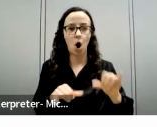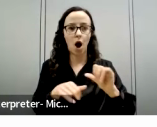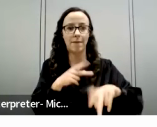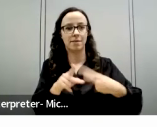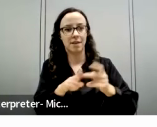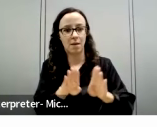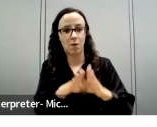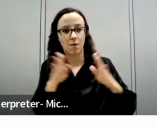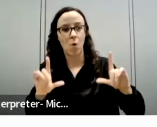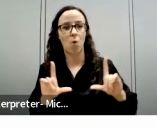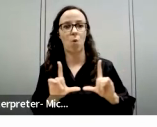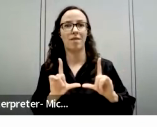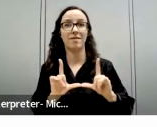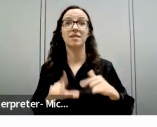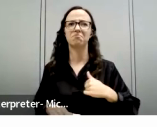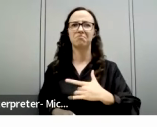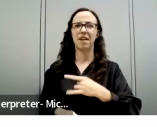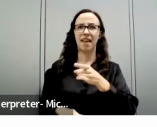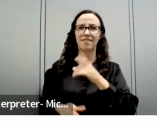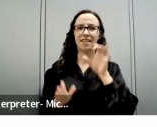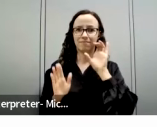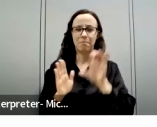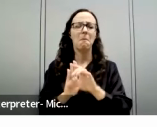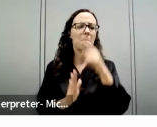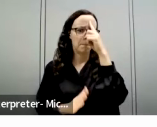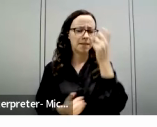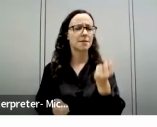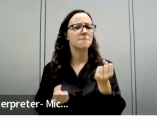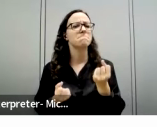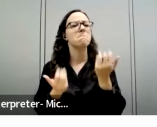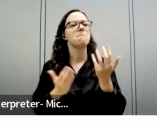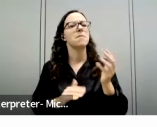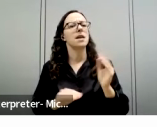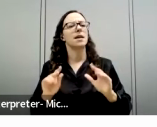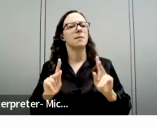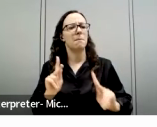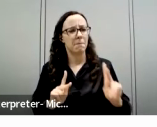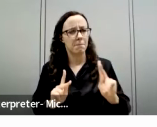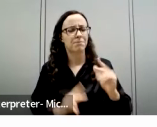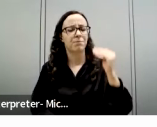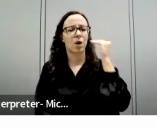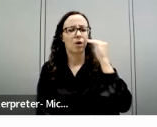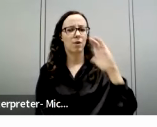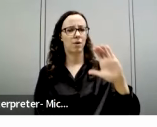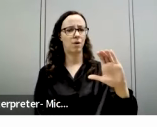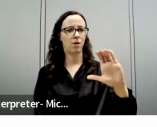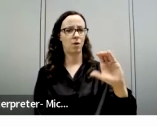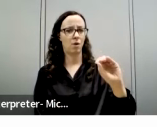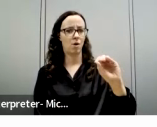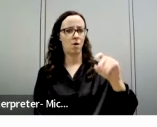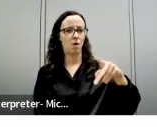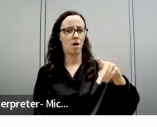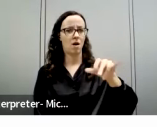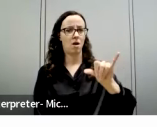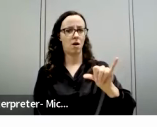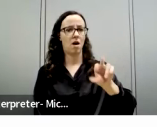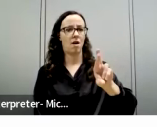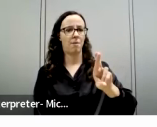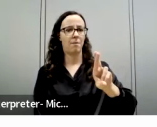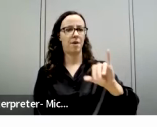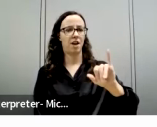figure because a lot of us are familiar with copyright and this idea of all rights reserved, right? And Creative Commons kind